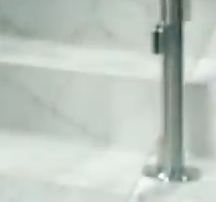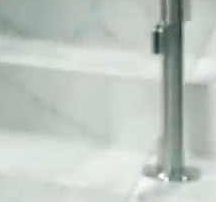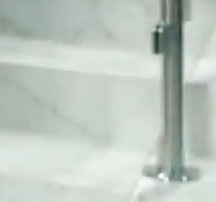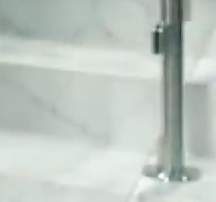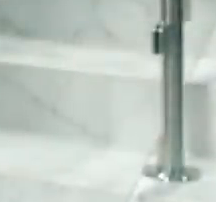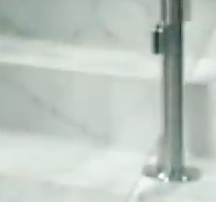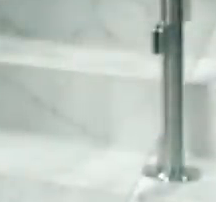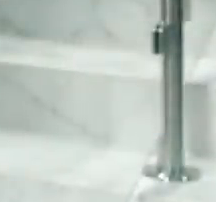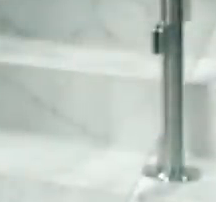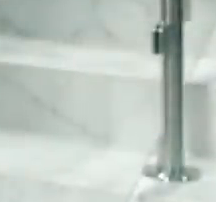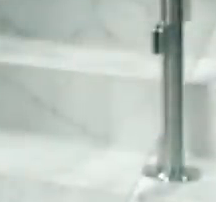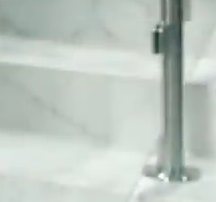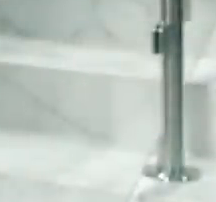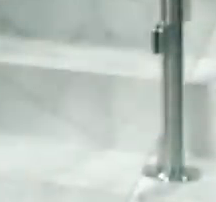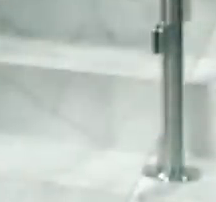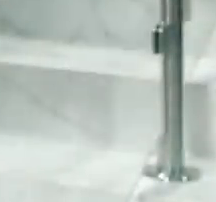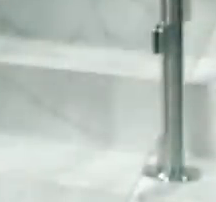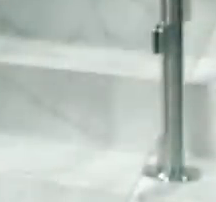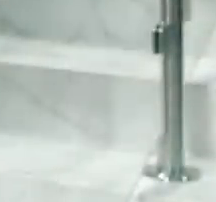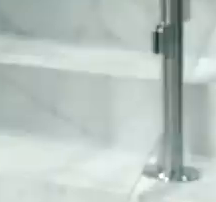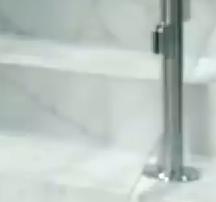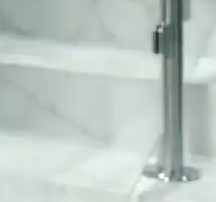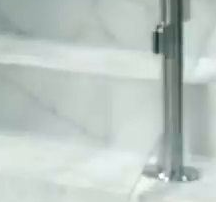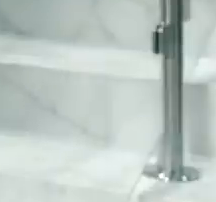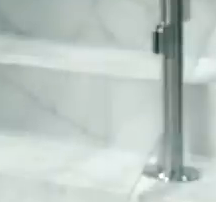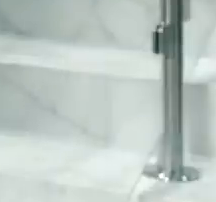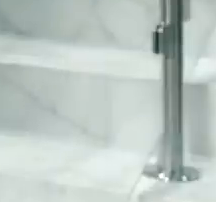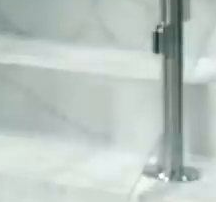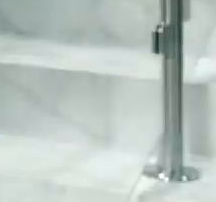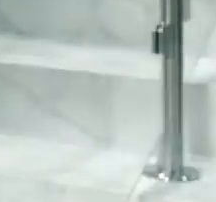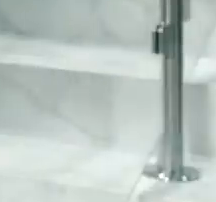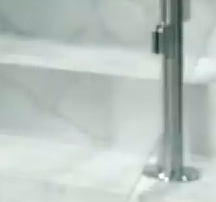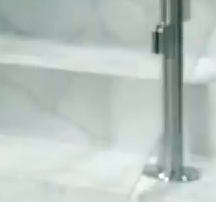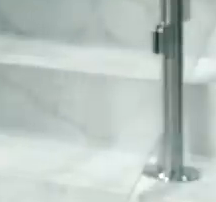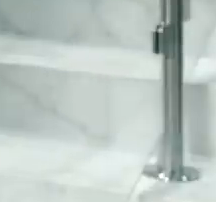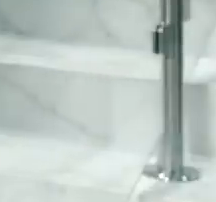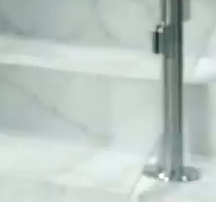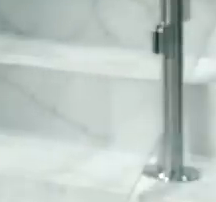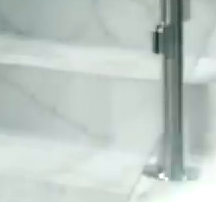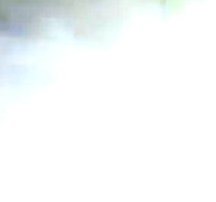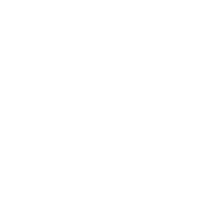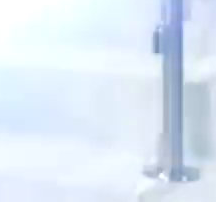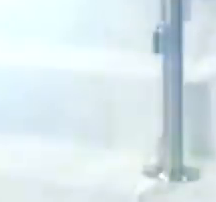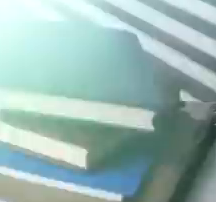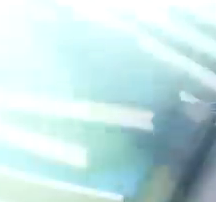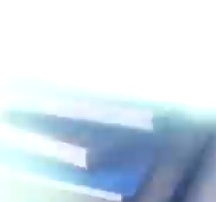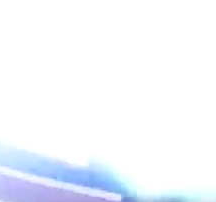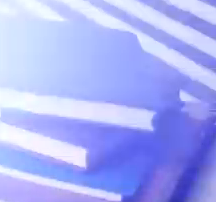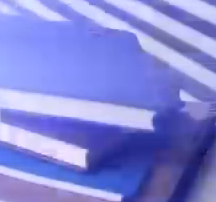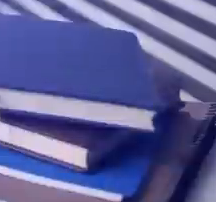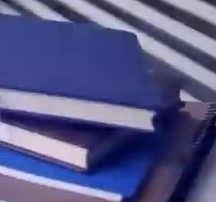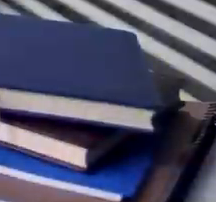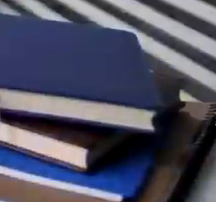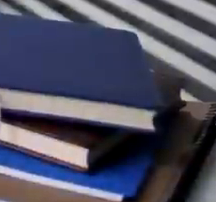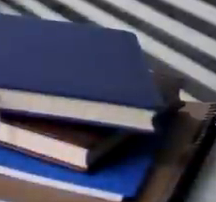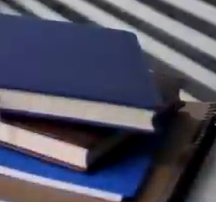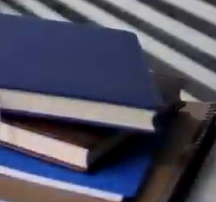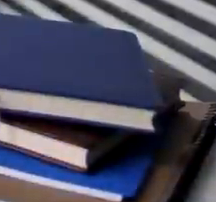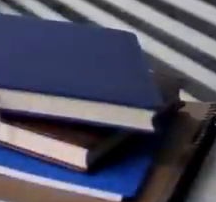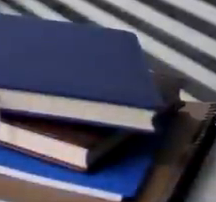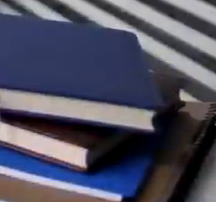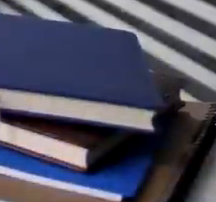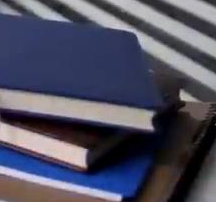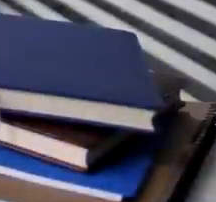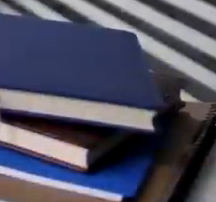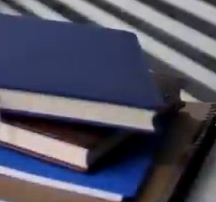college students in need of academic assistance are invited to register for support via our tutoring ministry. The ministry has been blessed